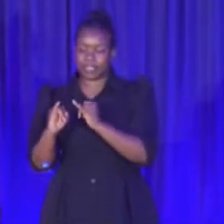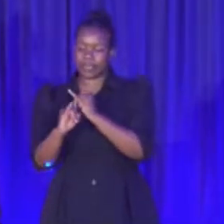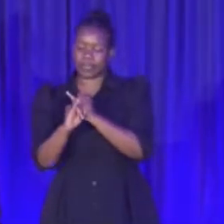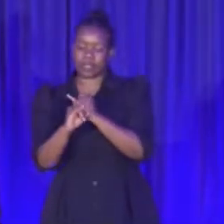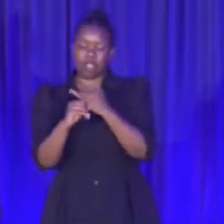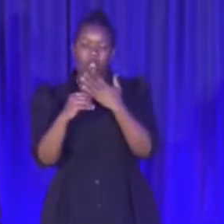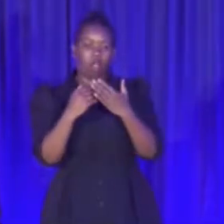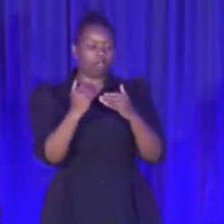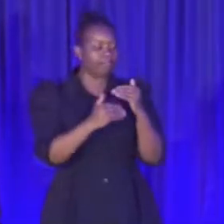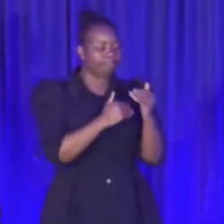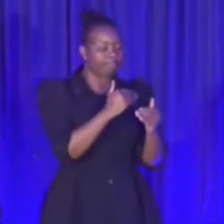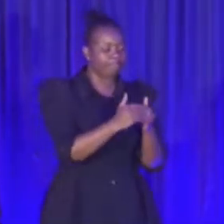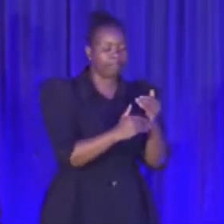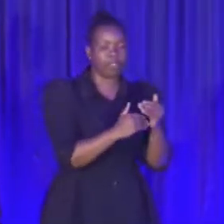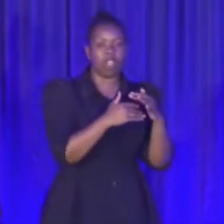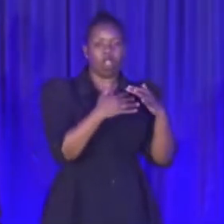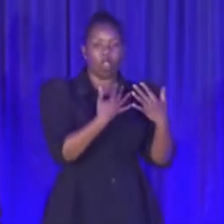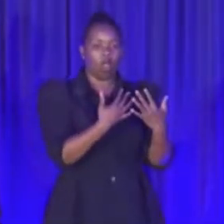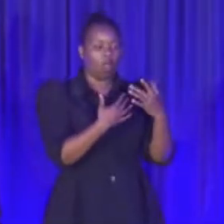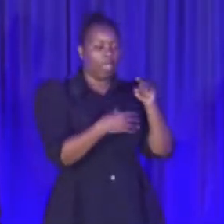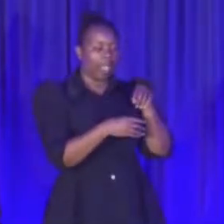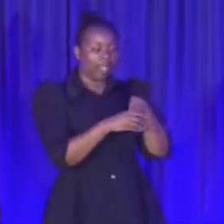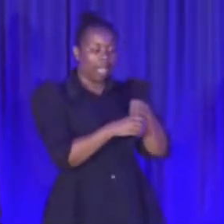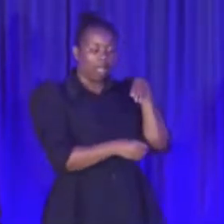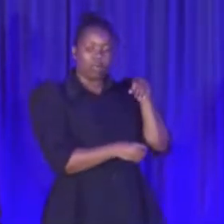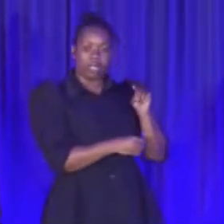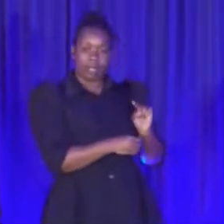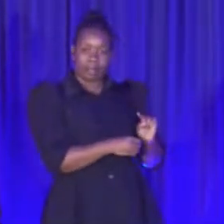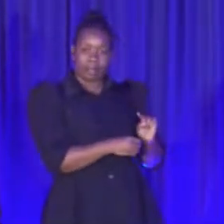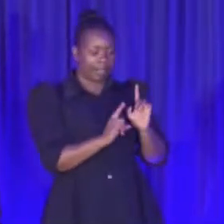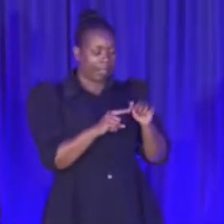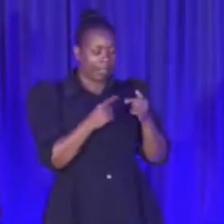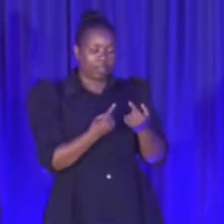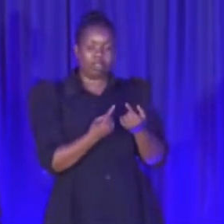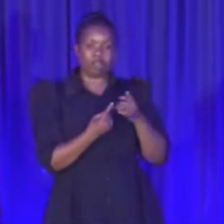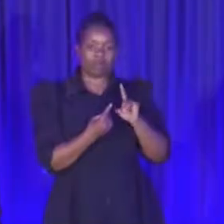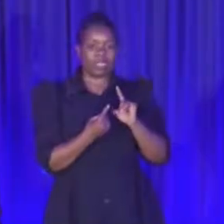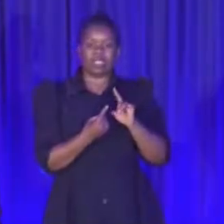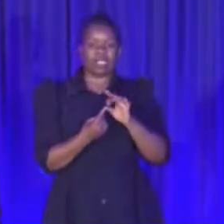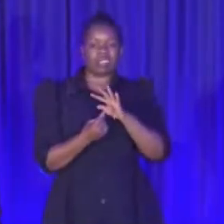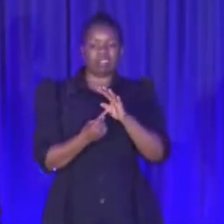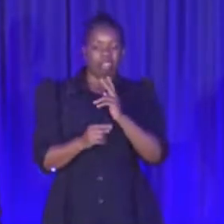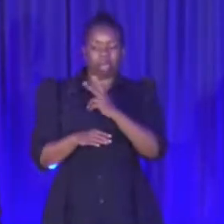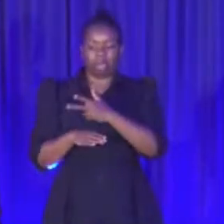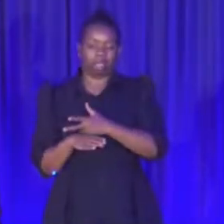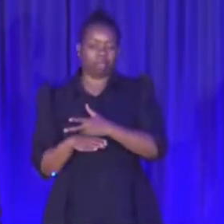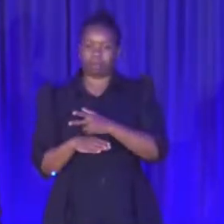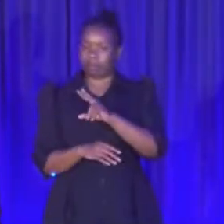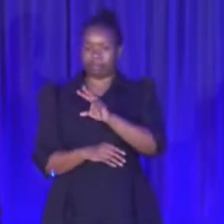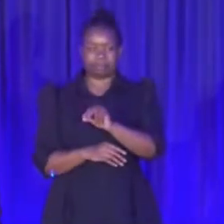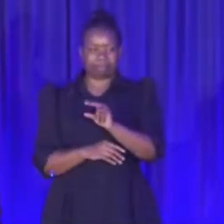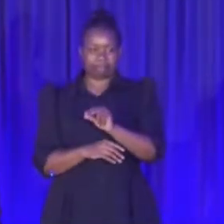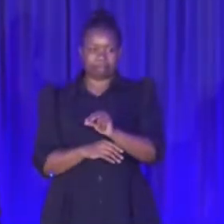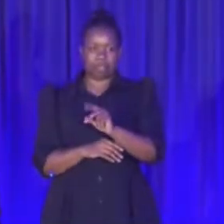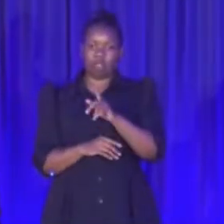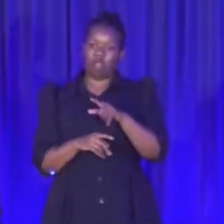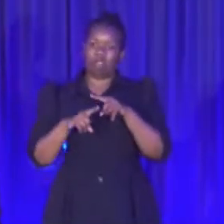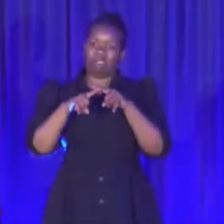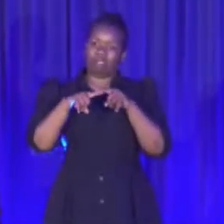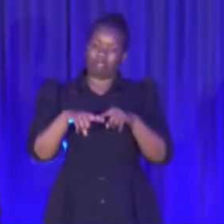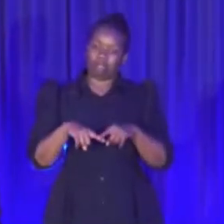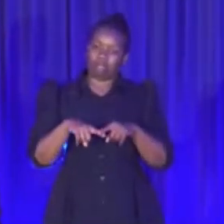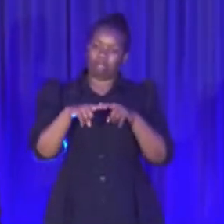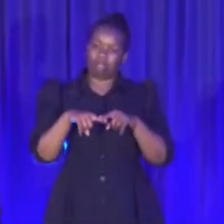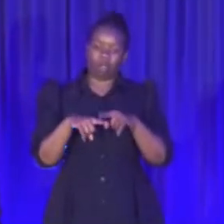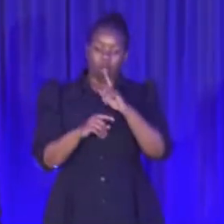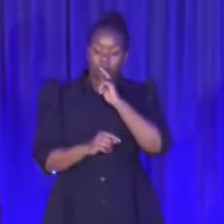in processes or in outcomes, cannot be taken for granted, nor can we rely